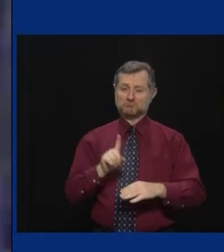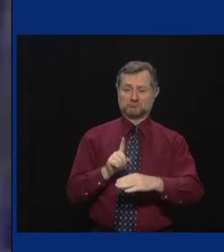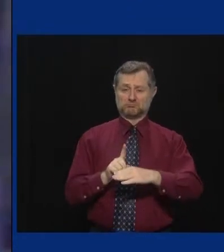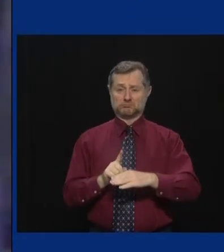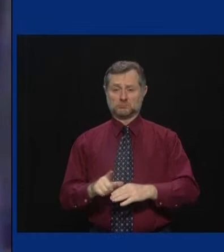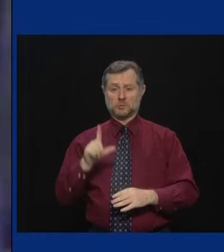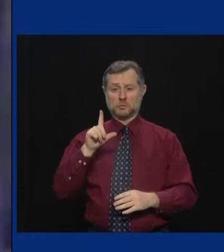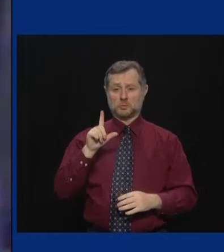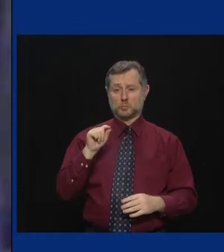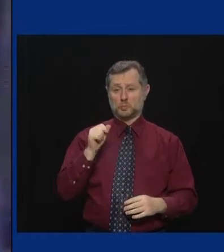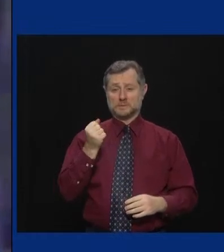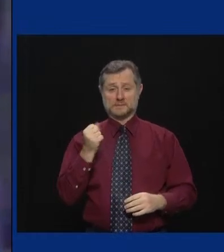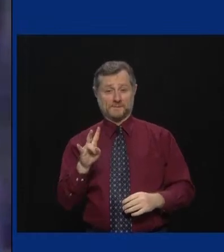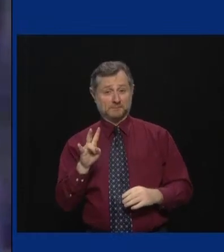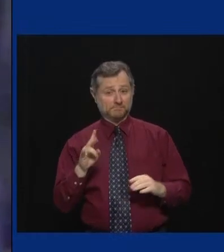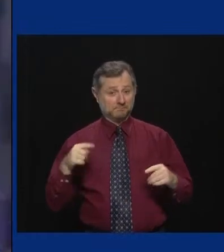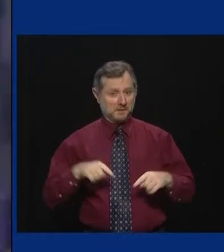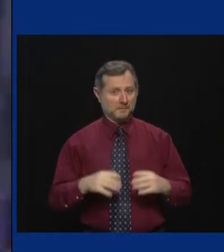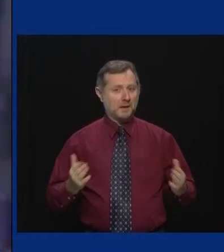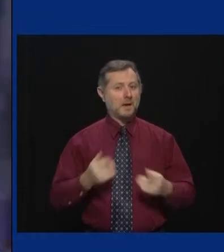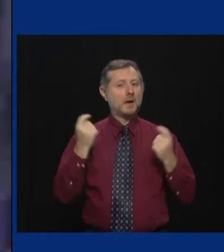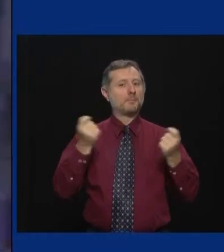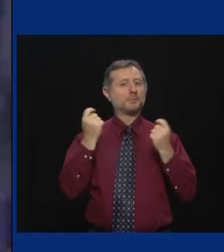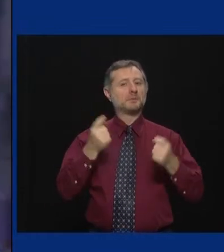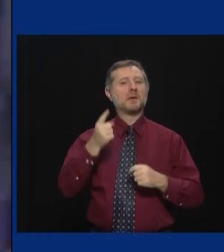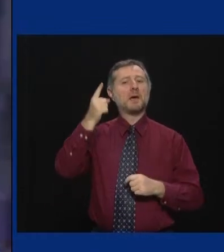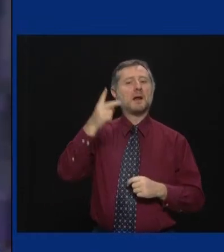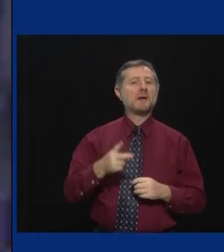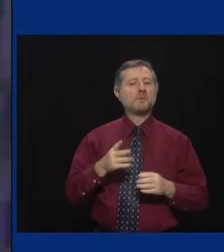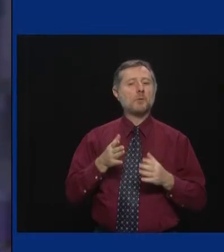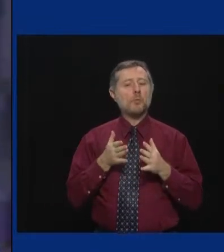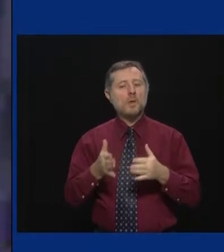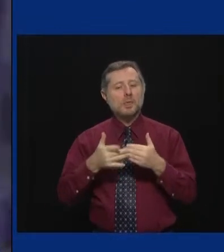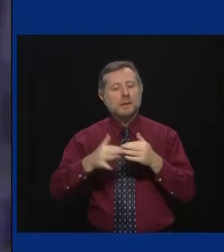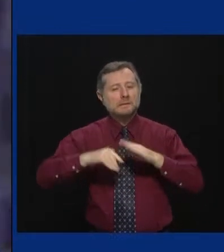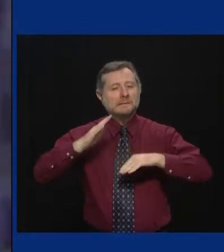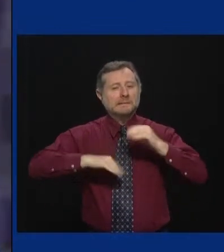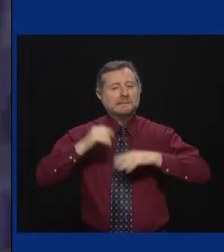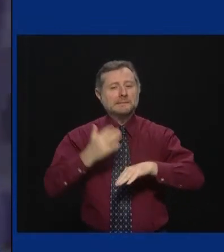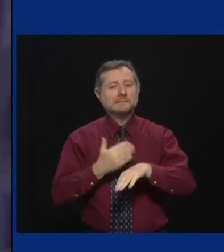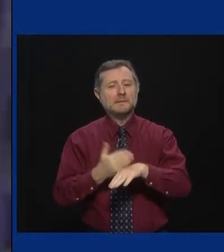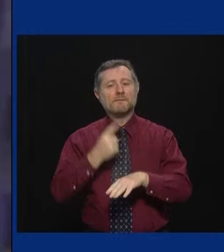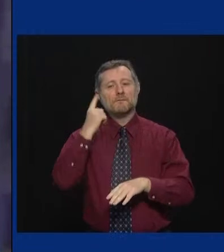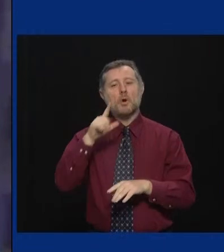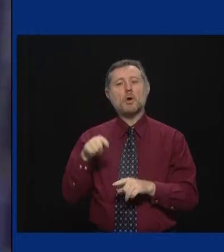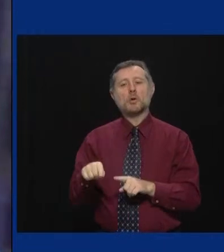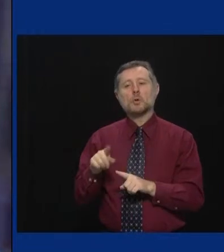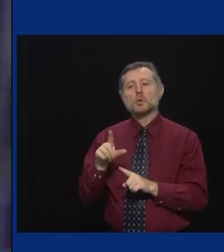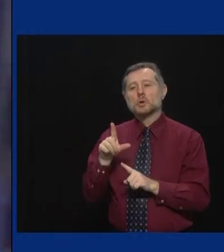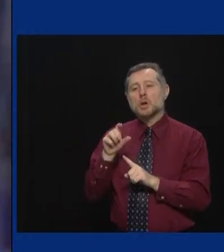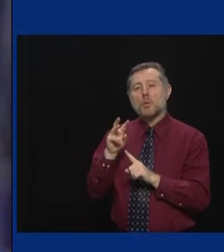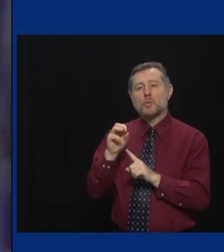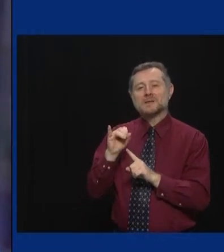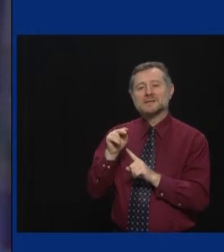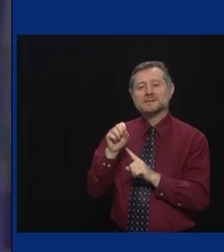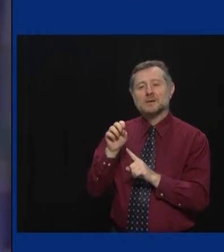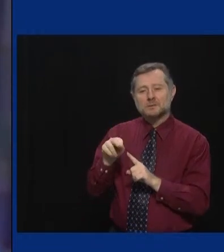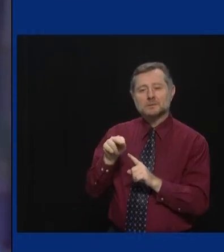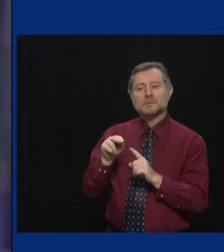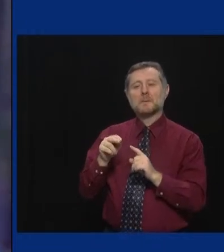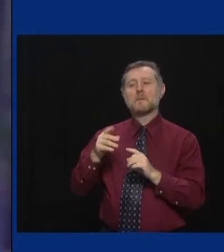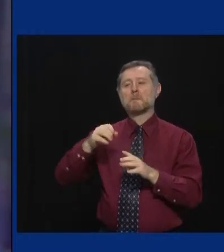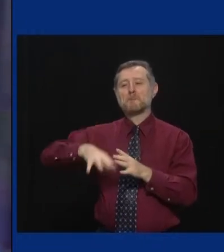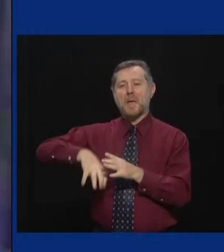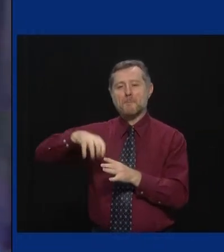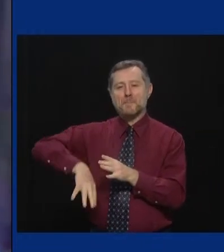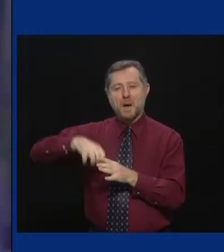the halfway point of the life extension and modernization for the Lewiston pump generating plant, you inspired us